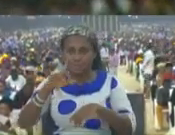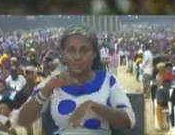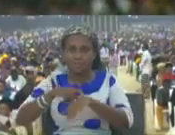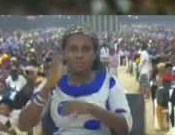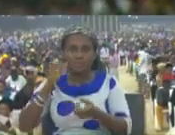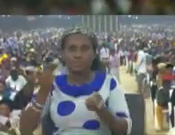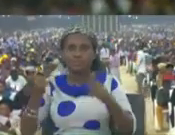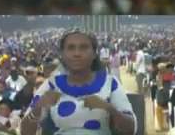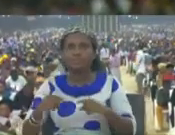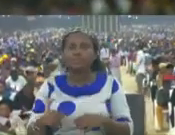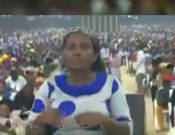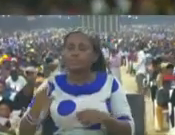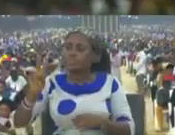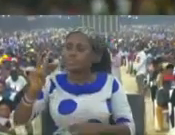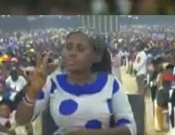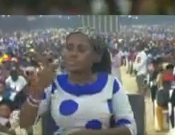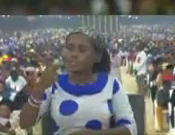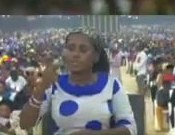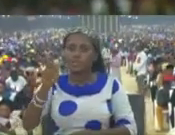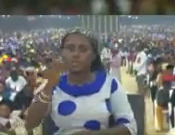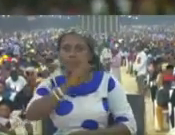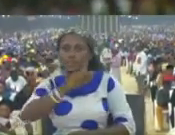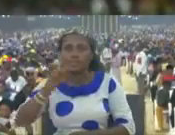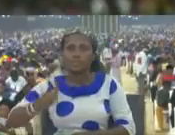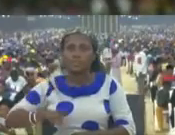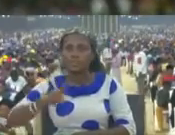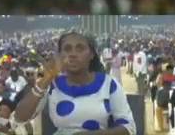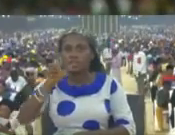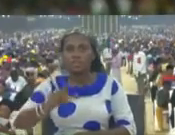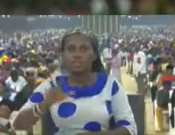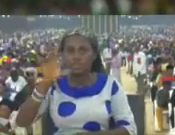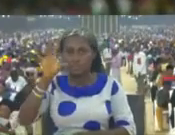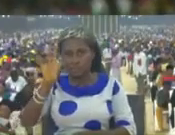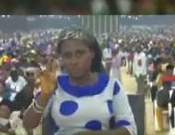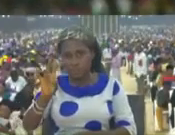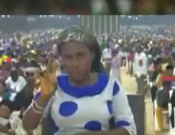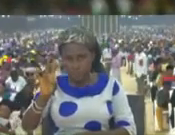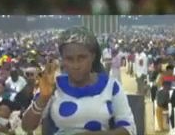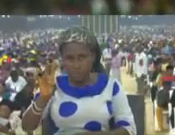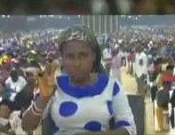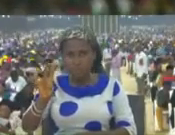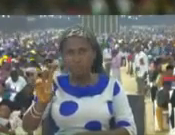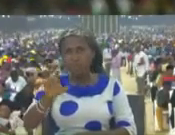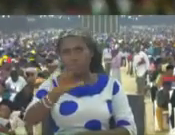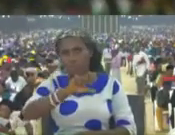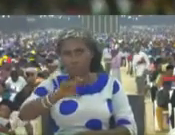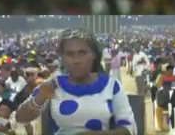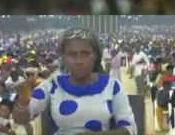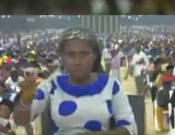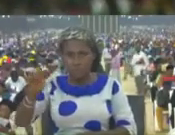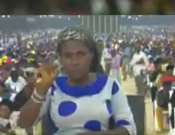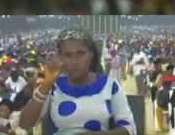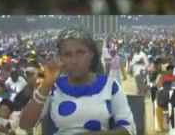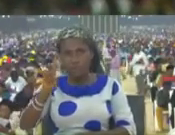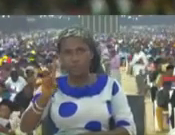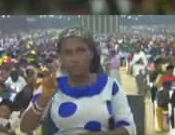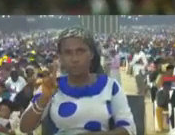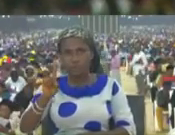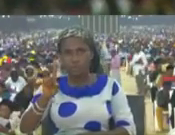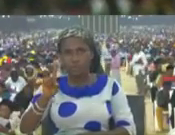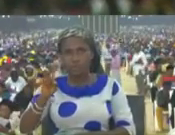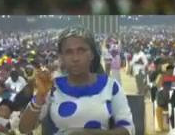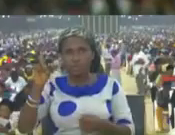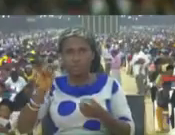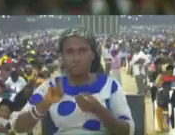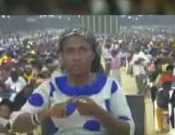In 2 Kings chapter 7, verse 1 to 11, 2 Kings chapter 7, from verse 1